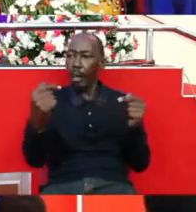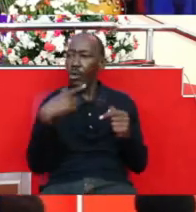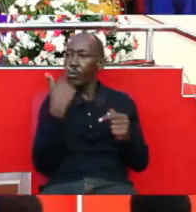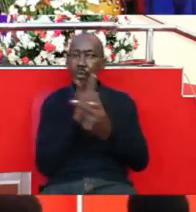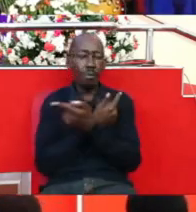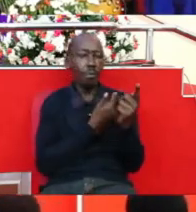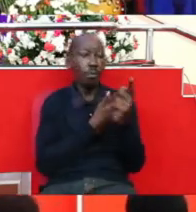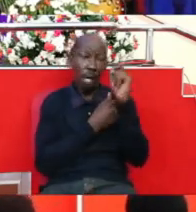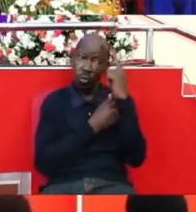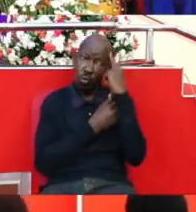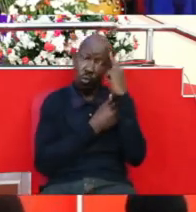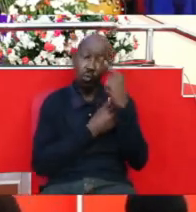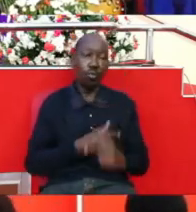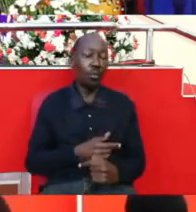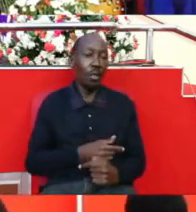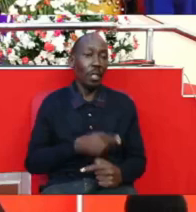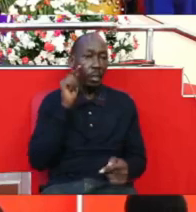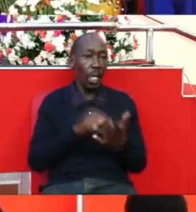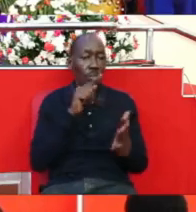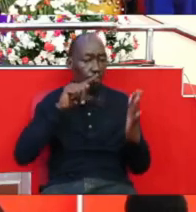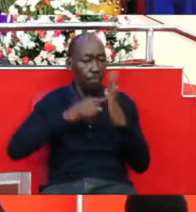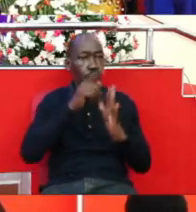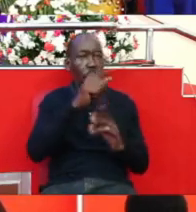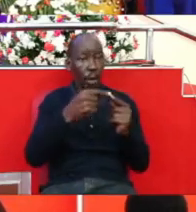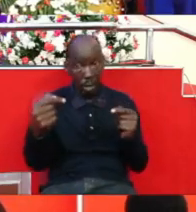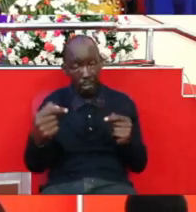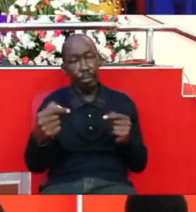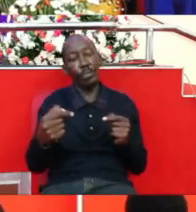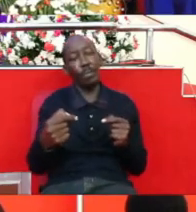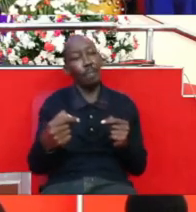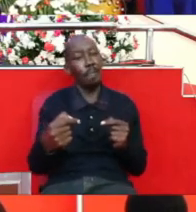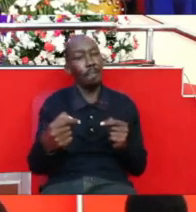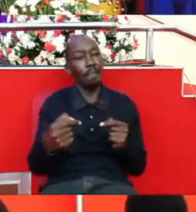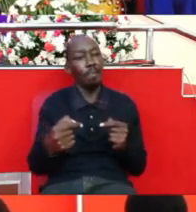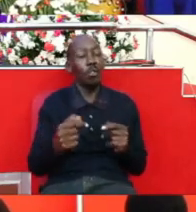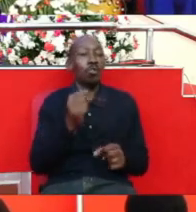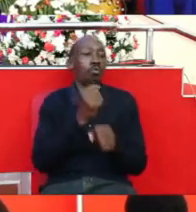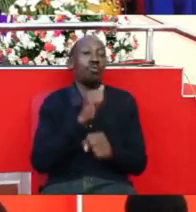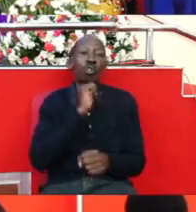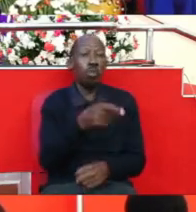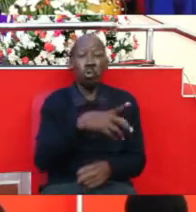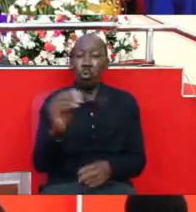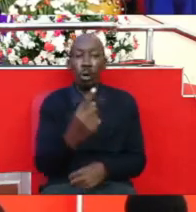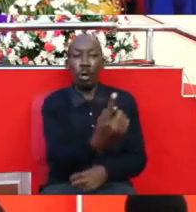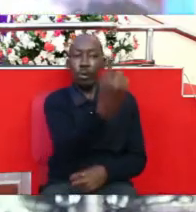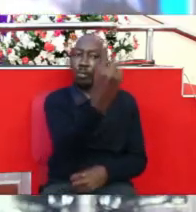sharti uamue adui yako ni nani. When you identify your enemy. Ukishangamua adui yako. Do not go